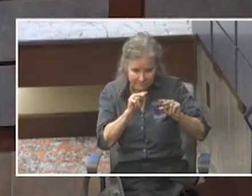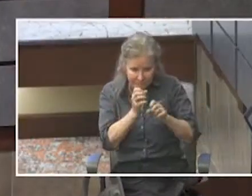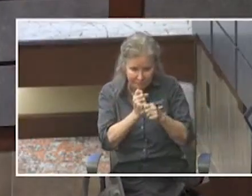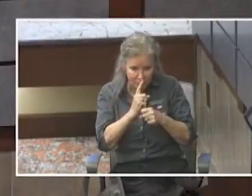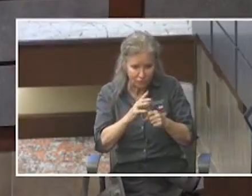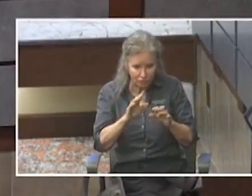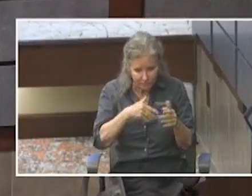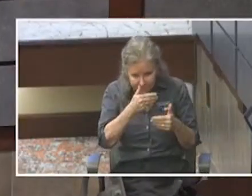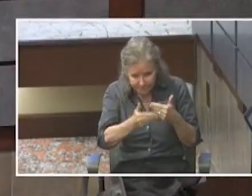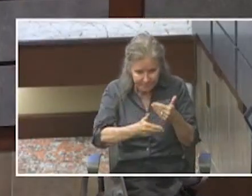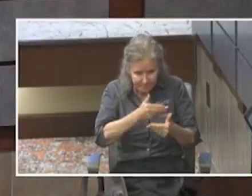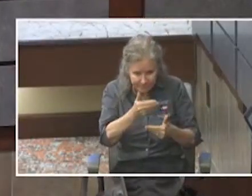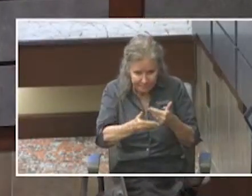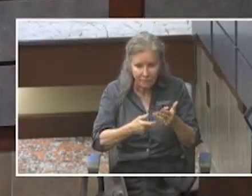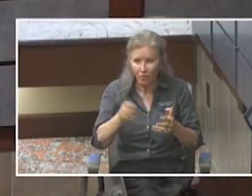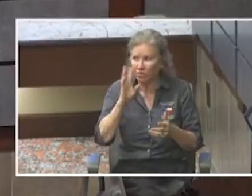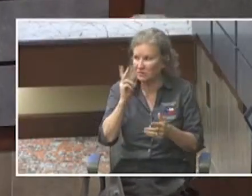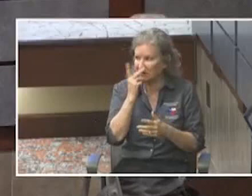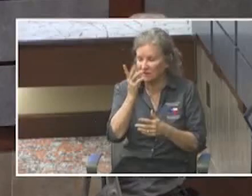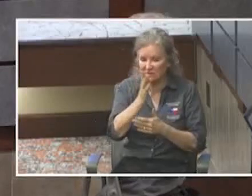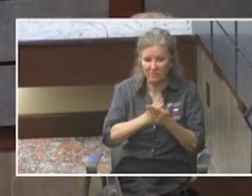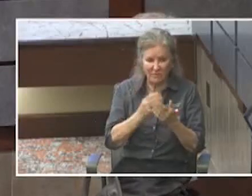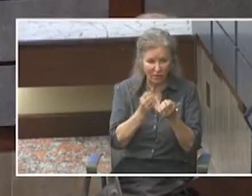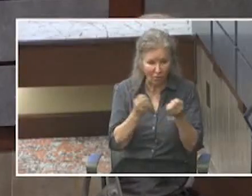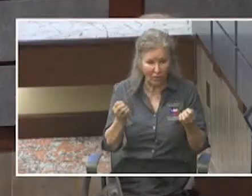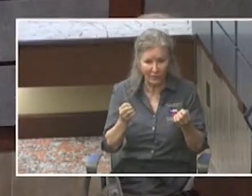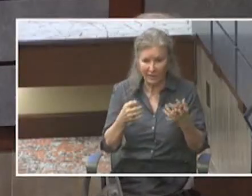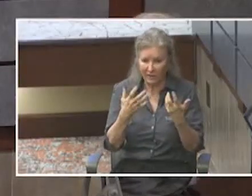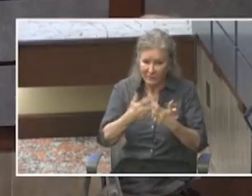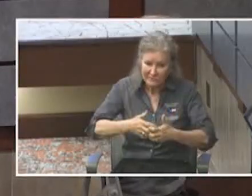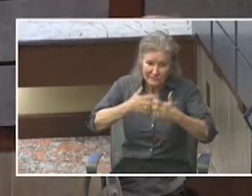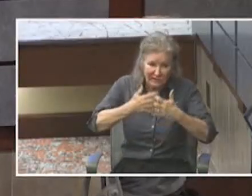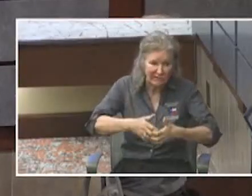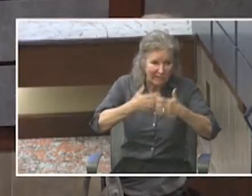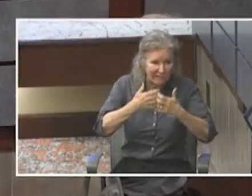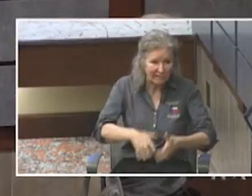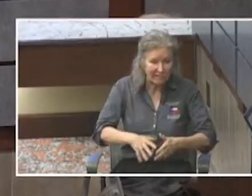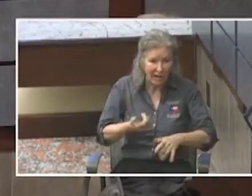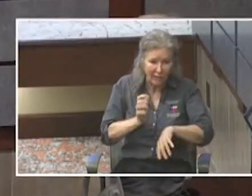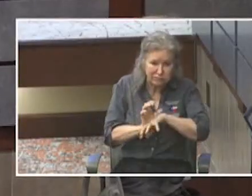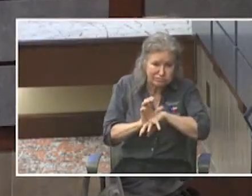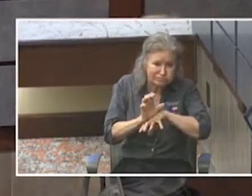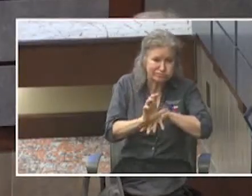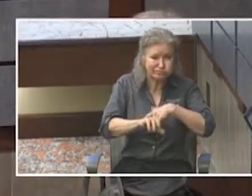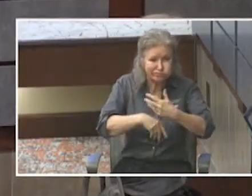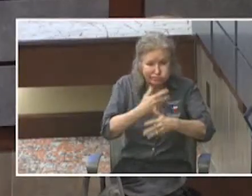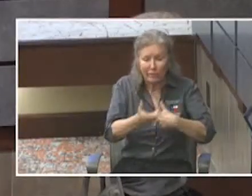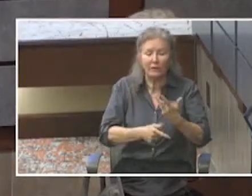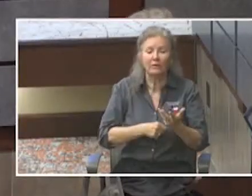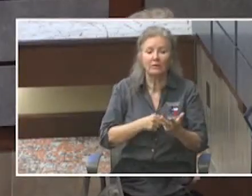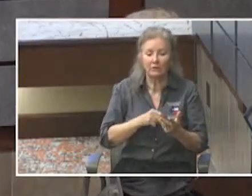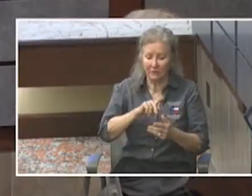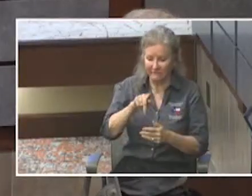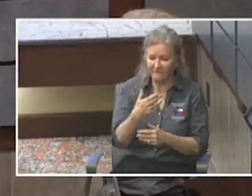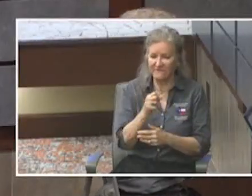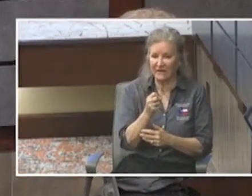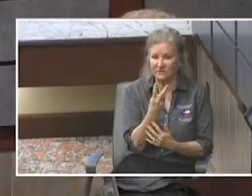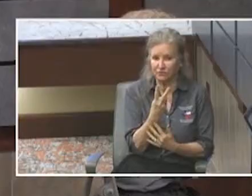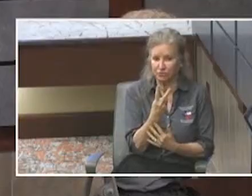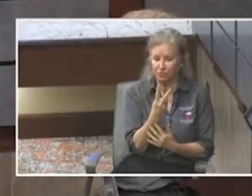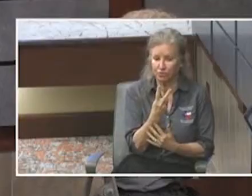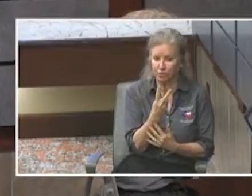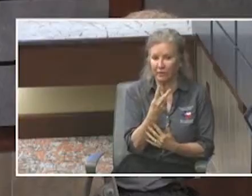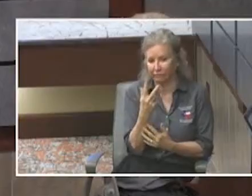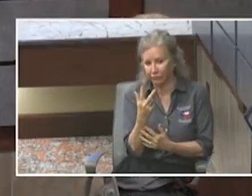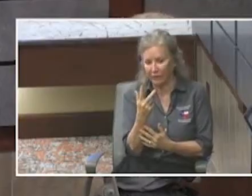some heavy equipment out there to accomplish that first phase. Okay. And then phases 2 and 3 should be somewhat less than that.